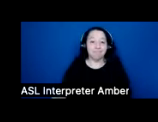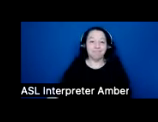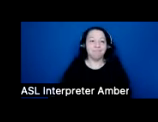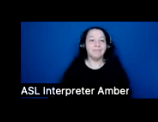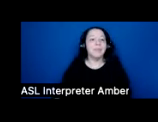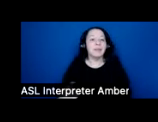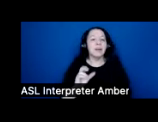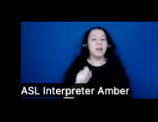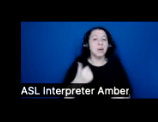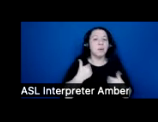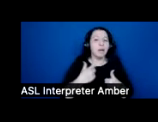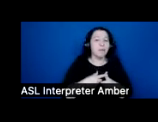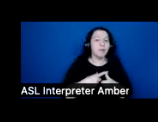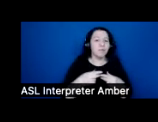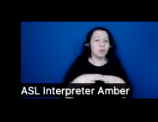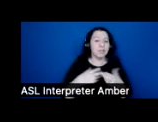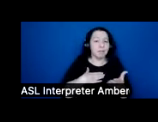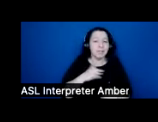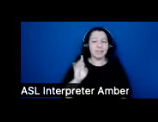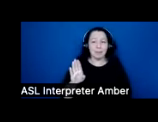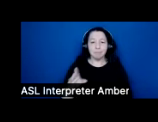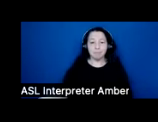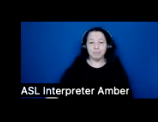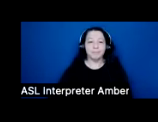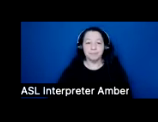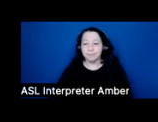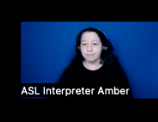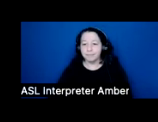And can we have the first slide, Deb?